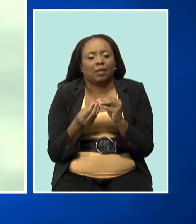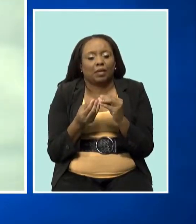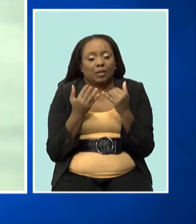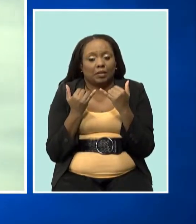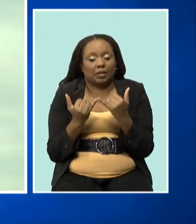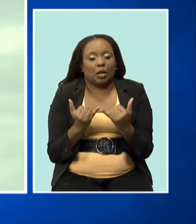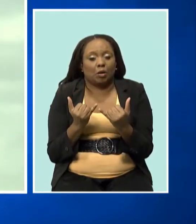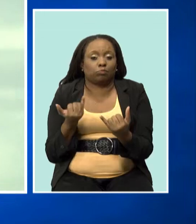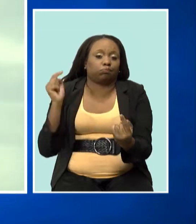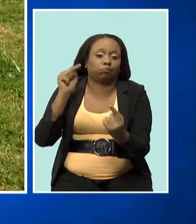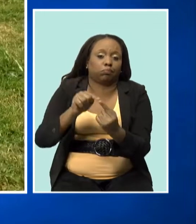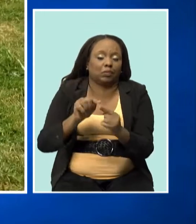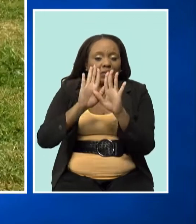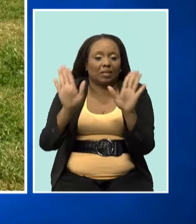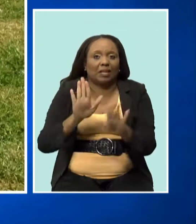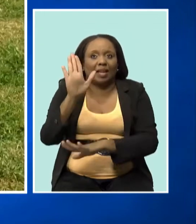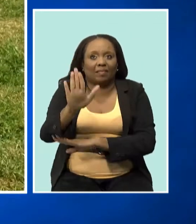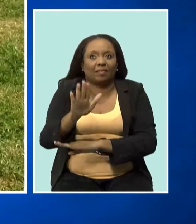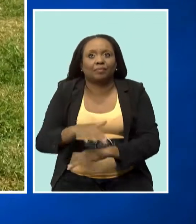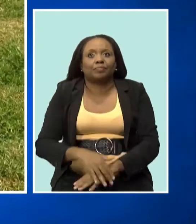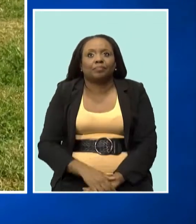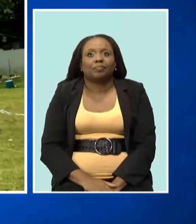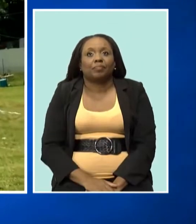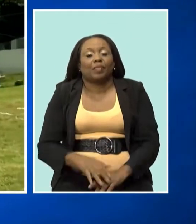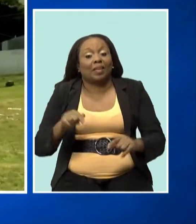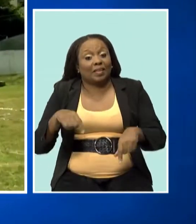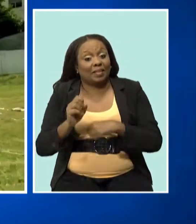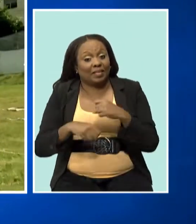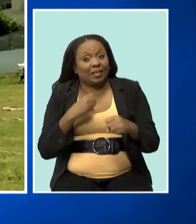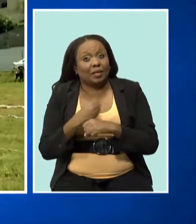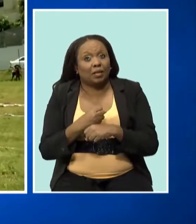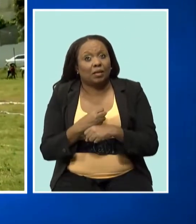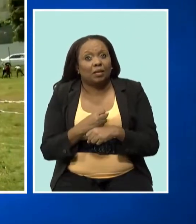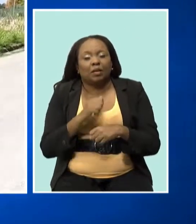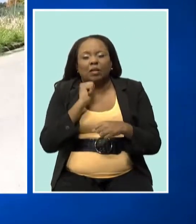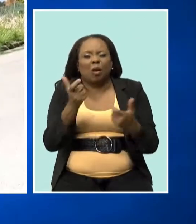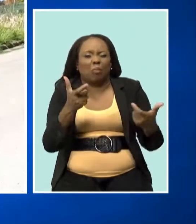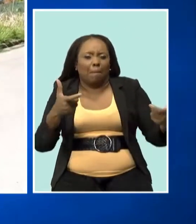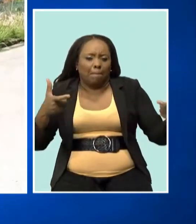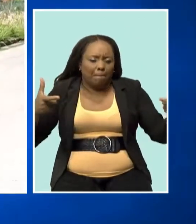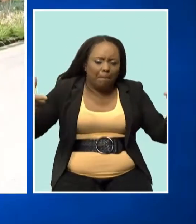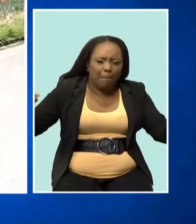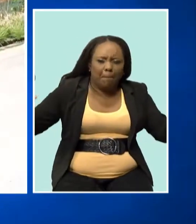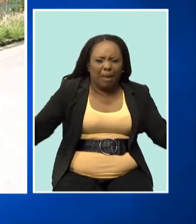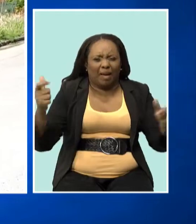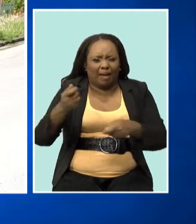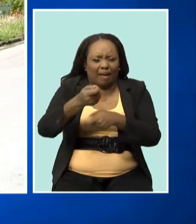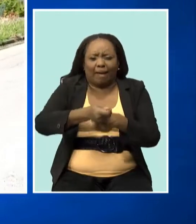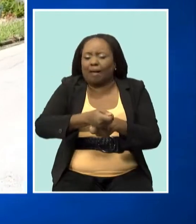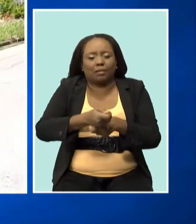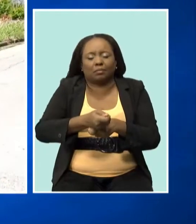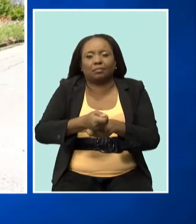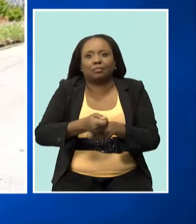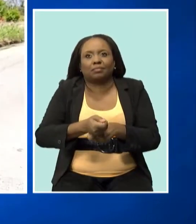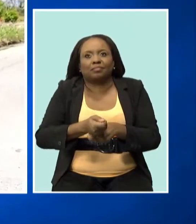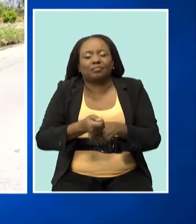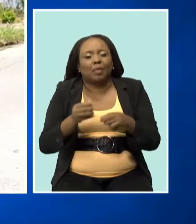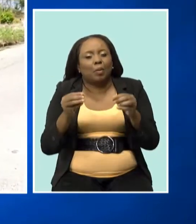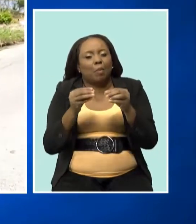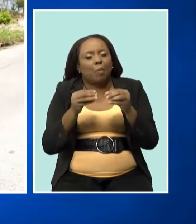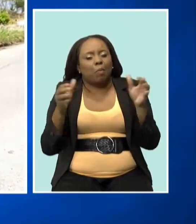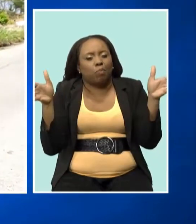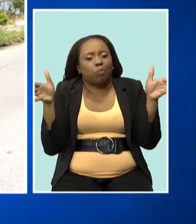there. The sky over Andrews and Paris Hill in St. Joseph will be awash with colour come Easter bank holiday. After a